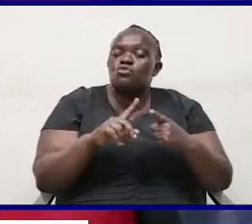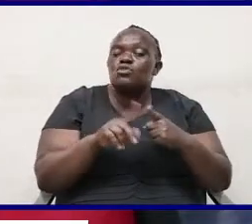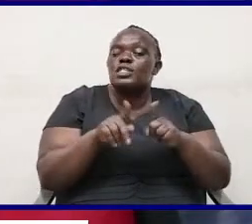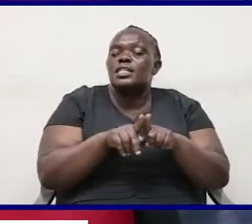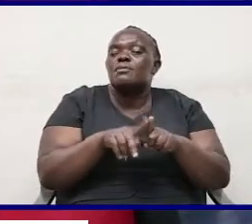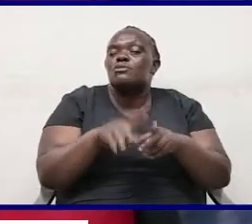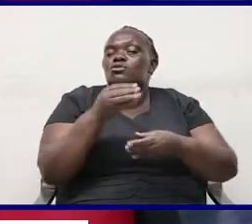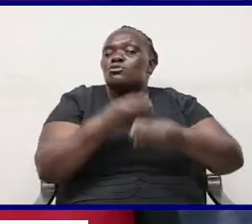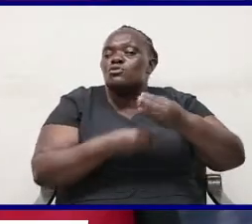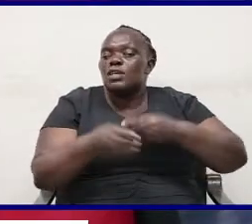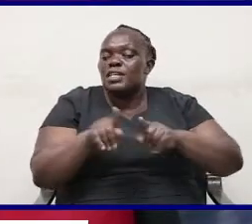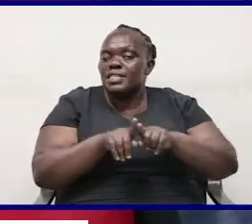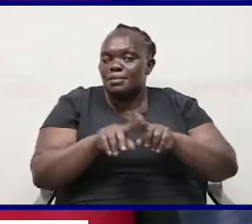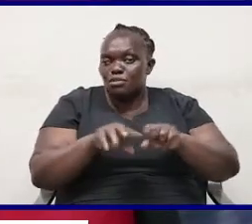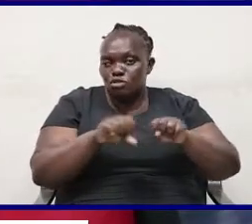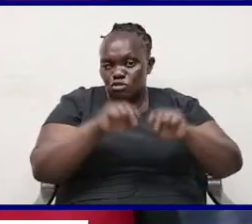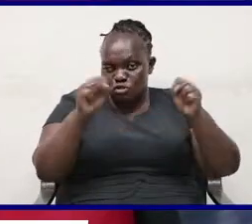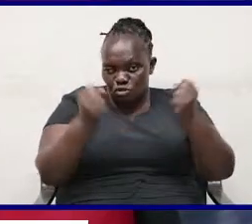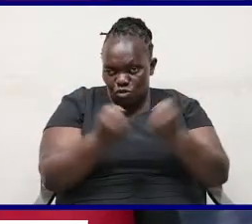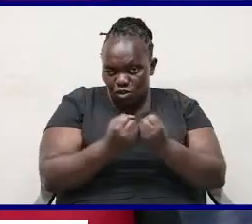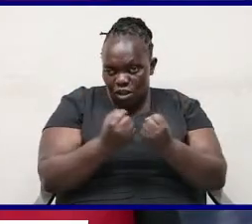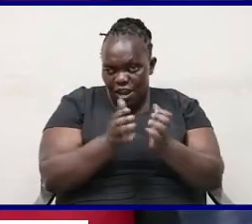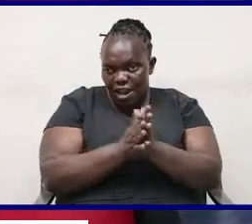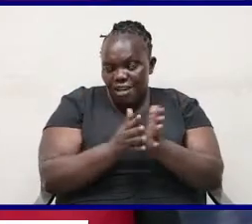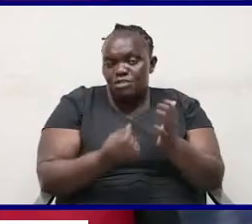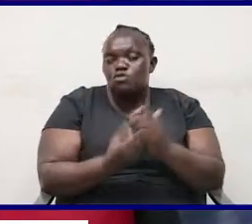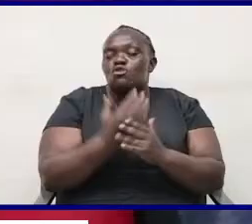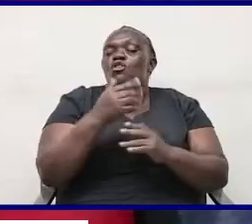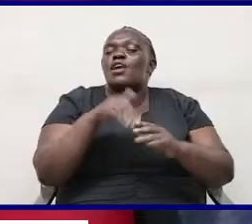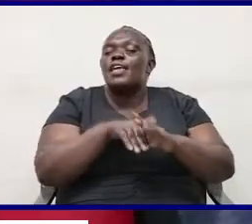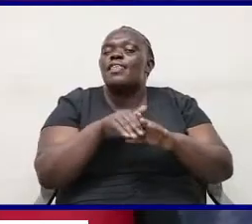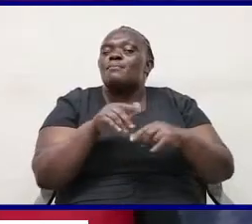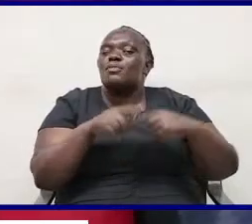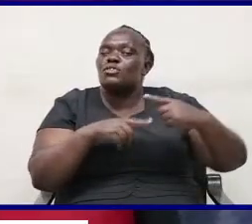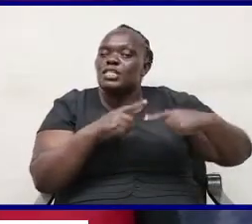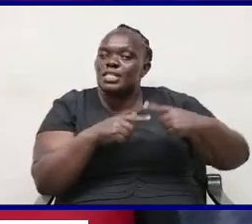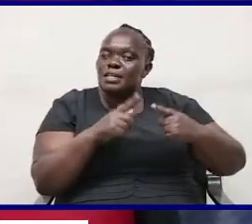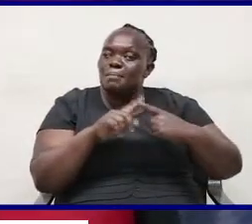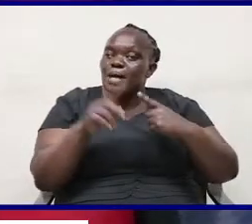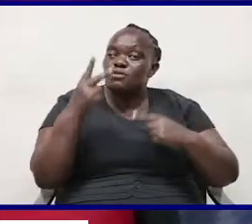As you trade, you also socialize and you grow in the process.